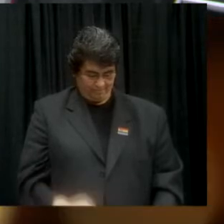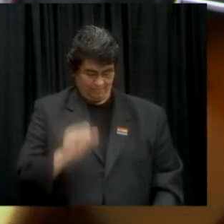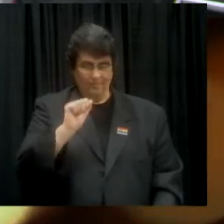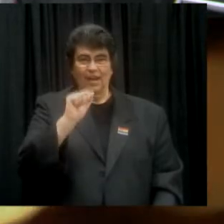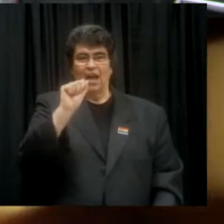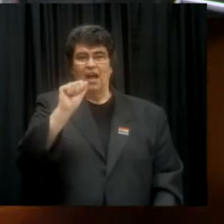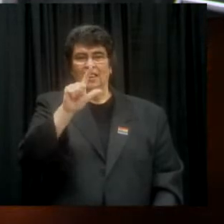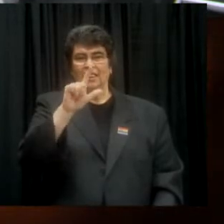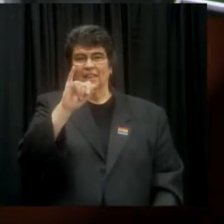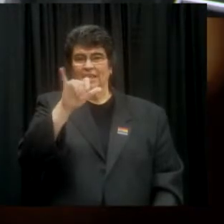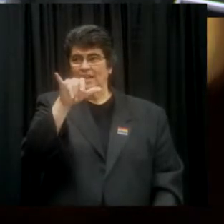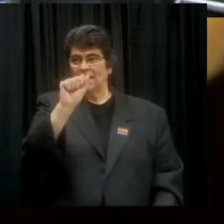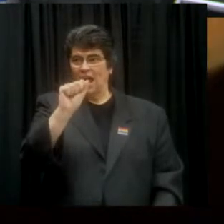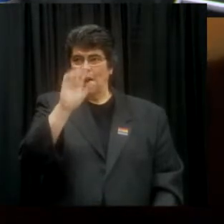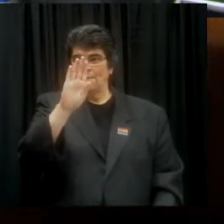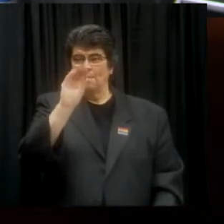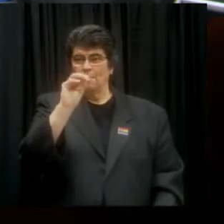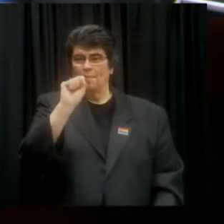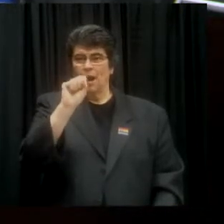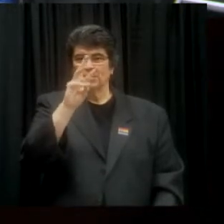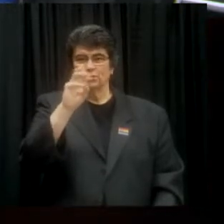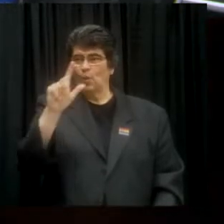Aaliyah Boswell.